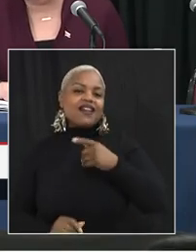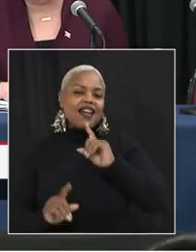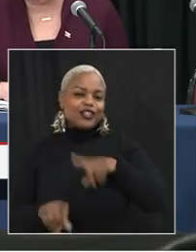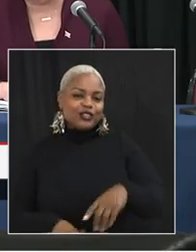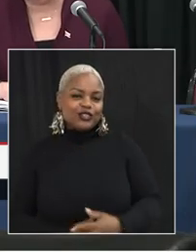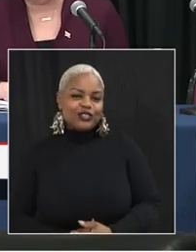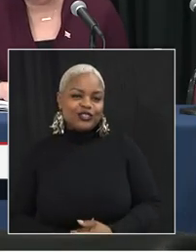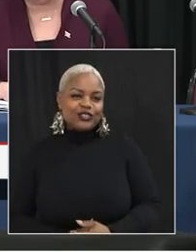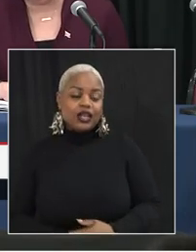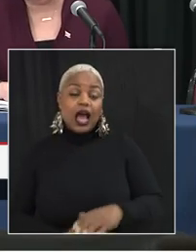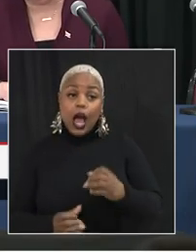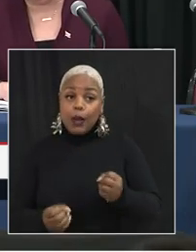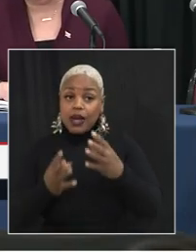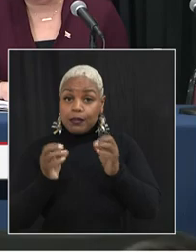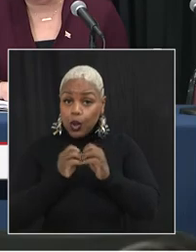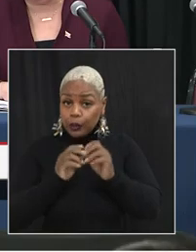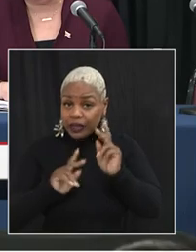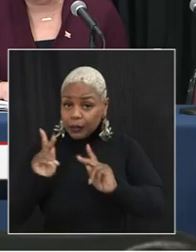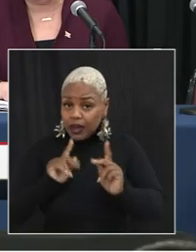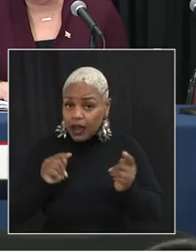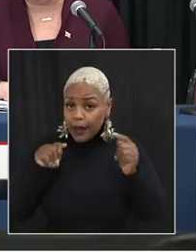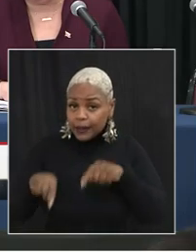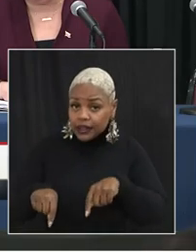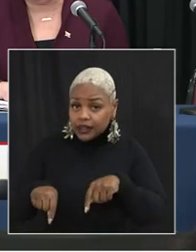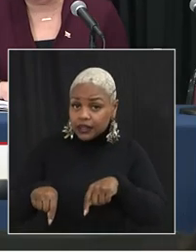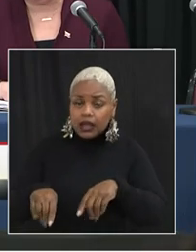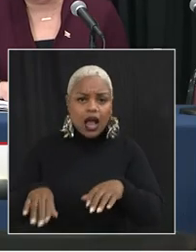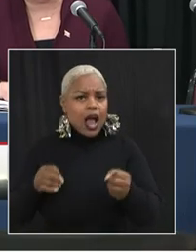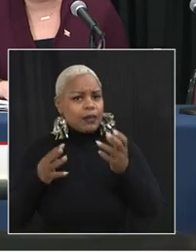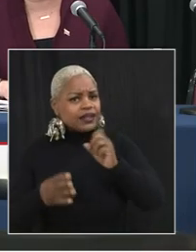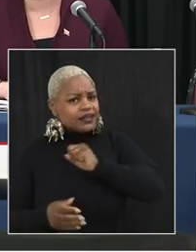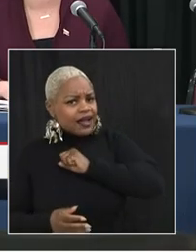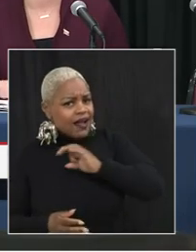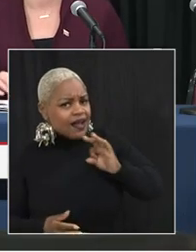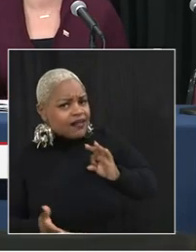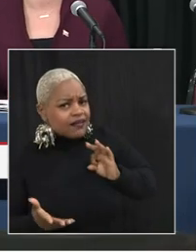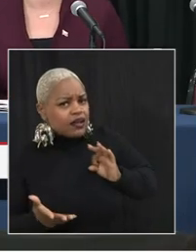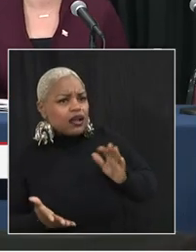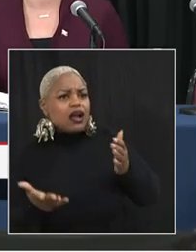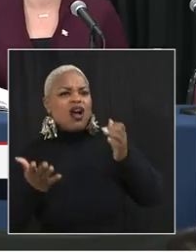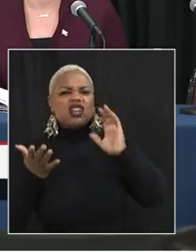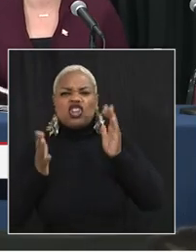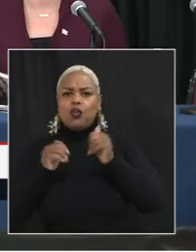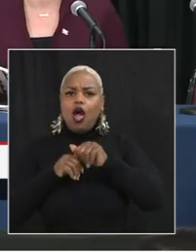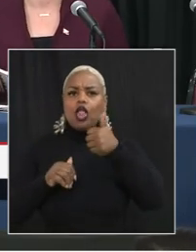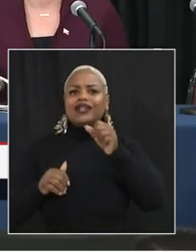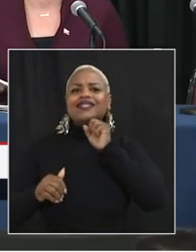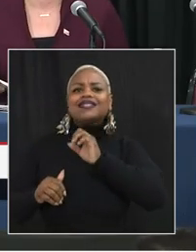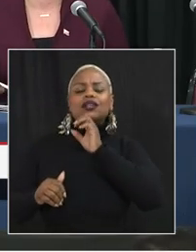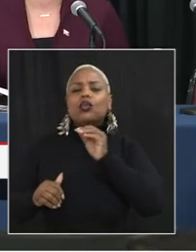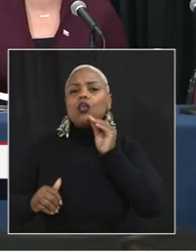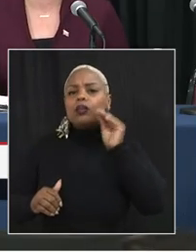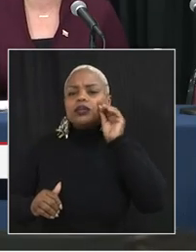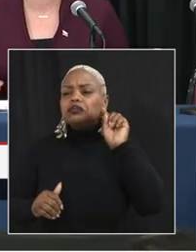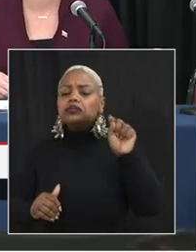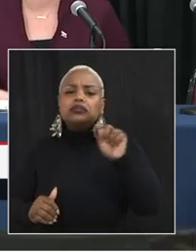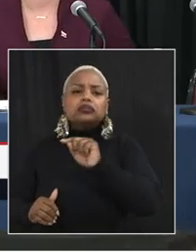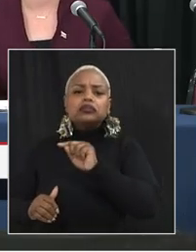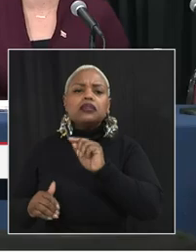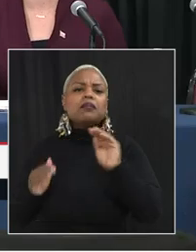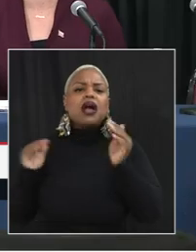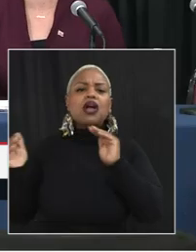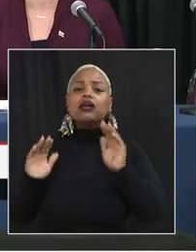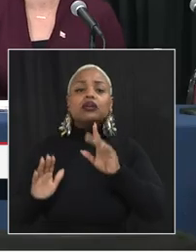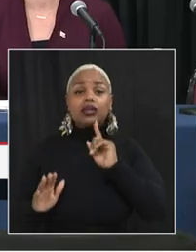more people do we have here? How many staff to people? How does it compare to our other senior centers? What did the members